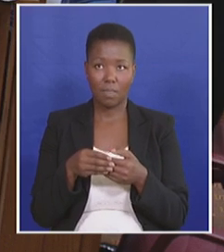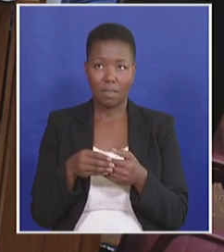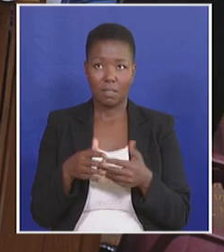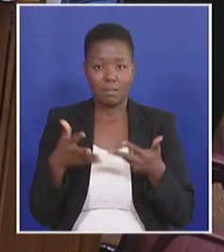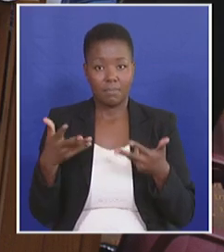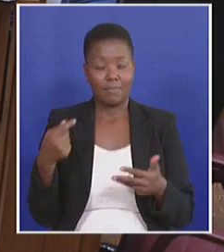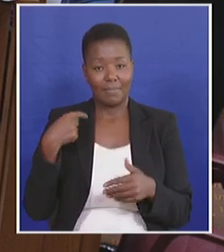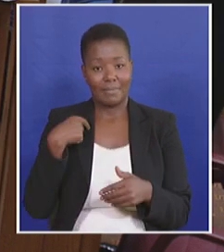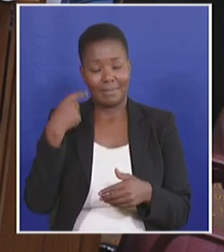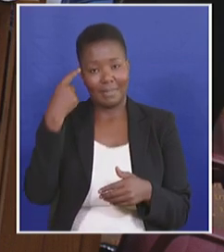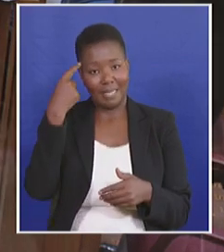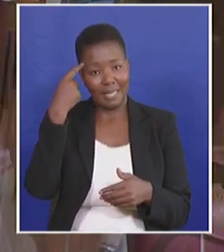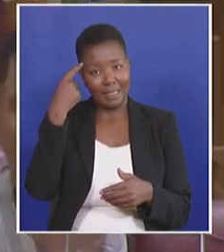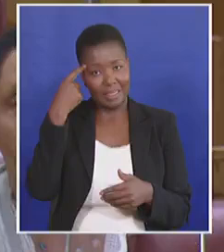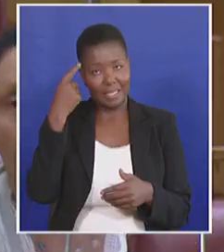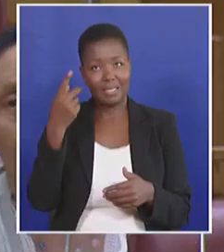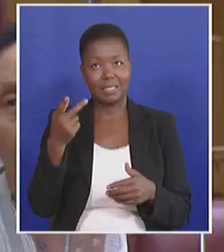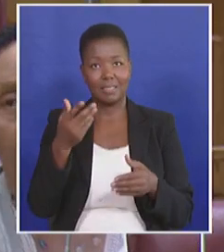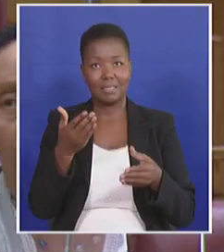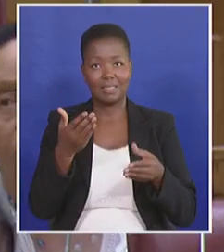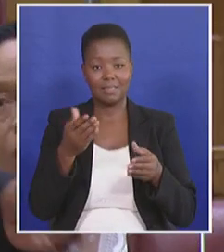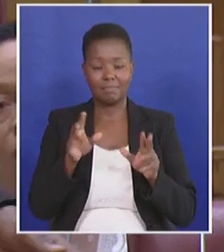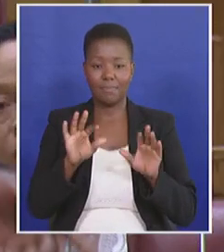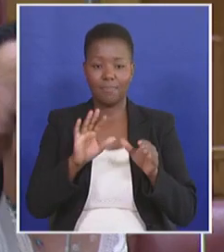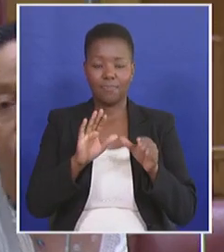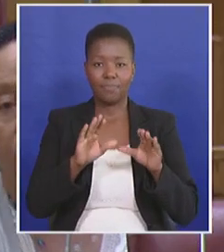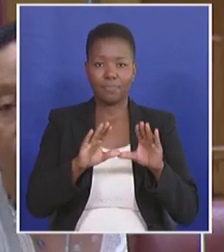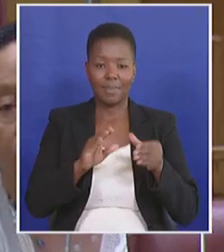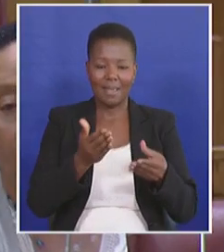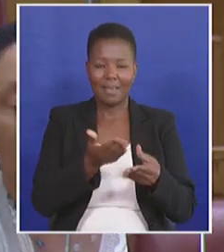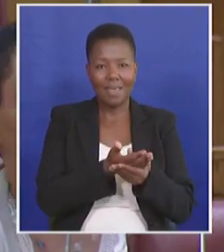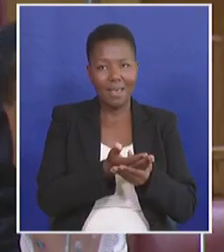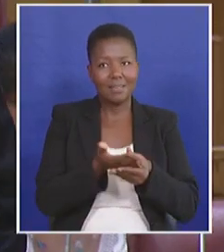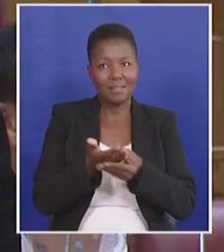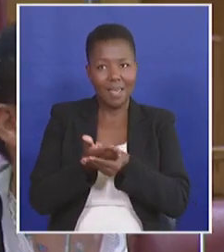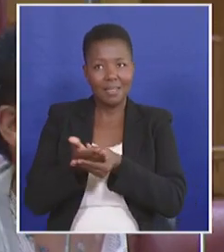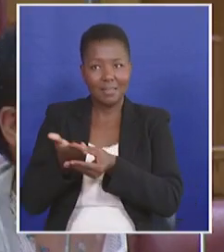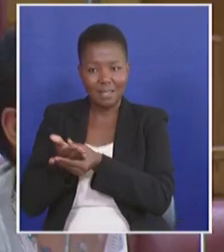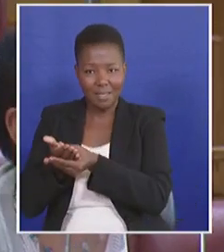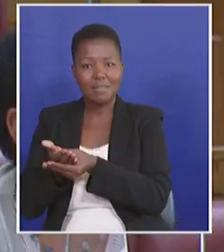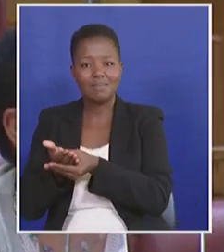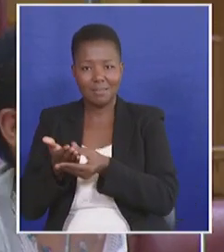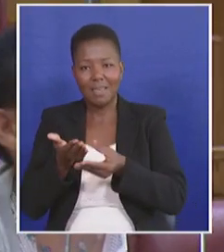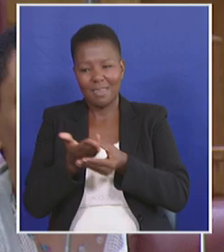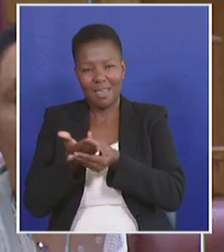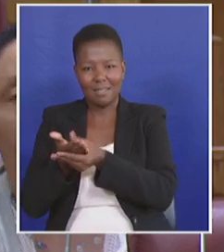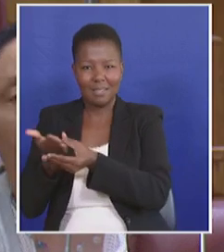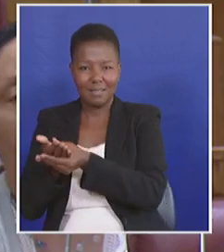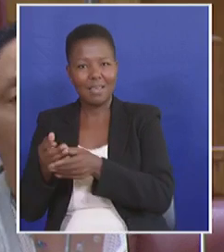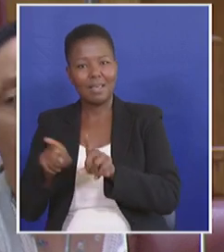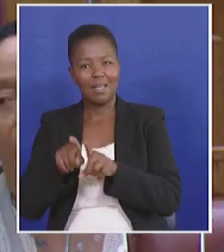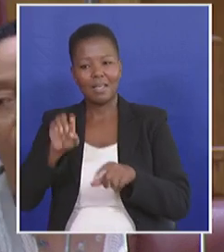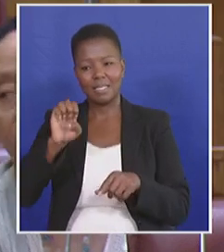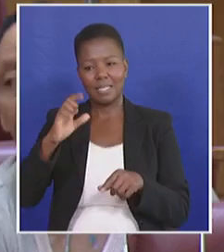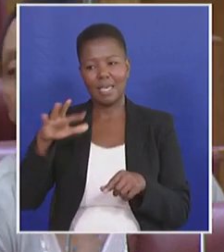I think the specific cases, for instance, with regards to Ngobo and to the Seipaka, I think so,